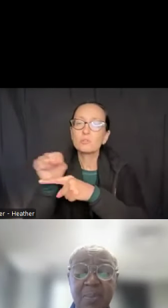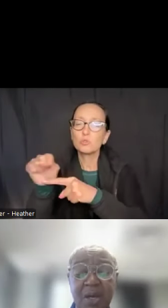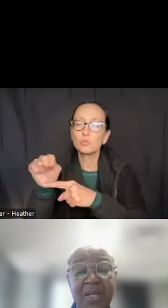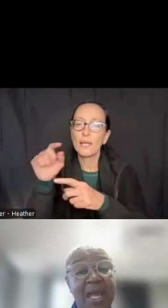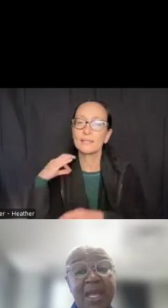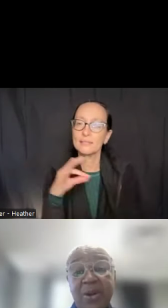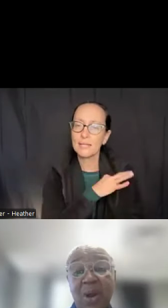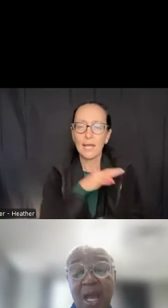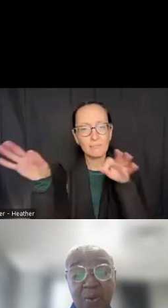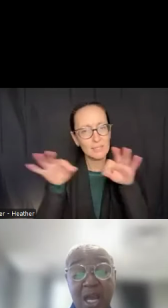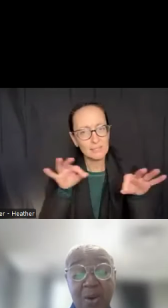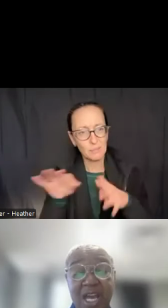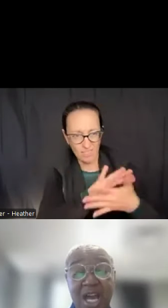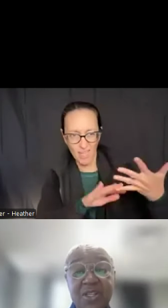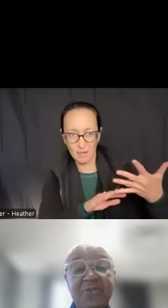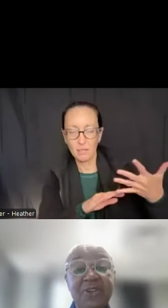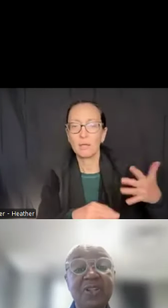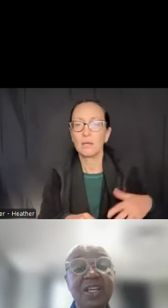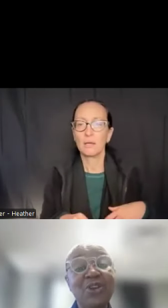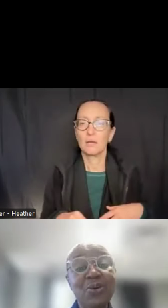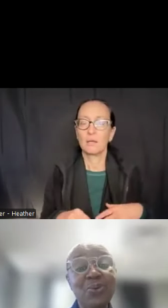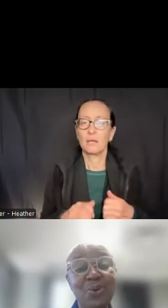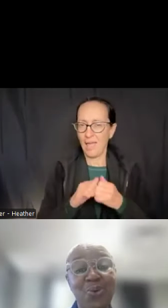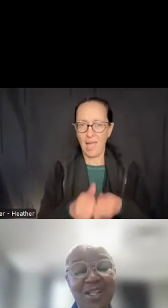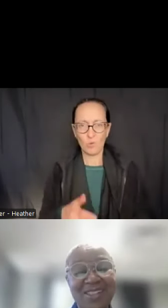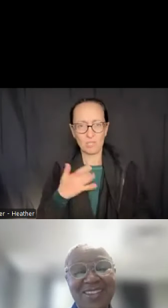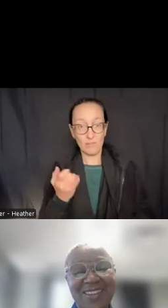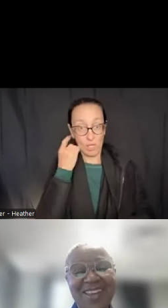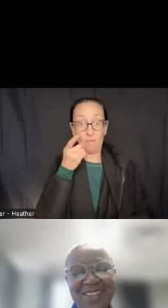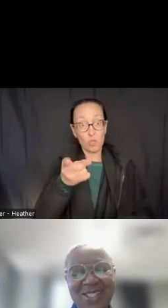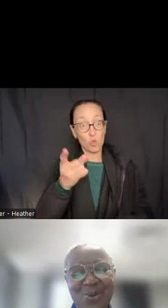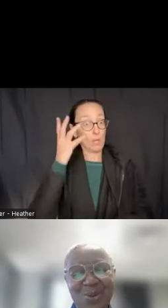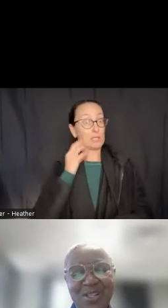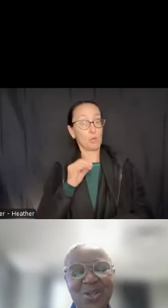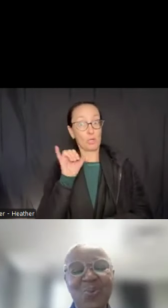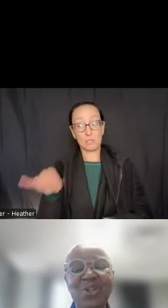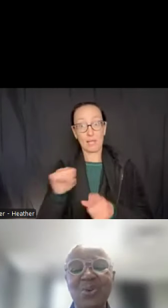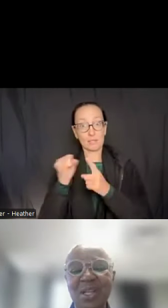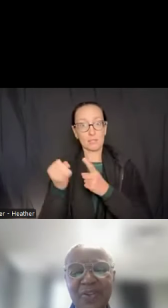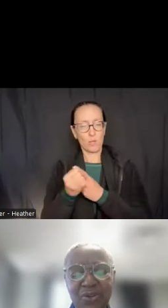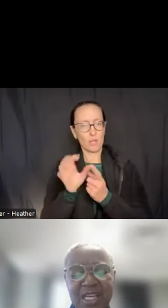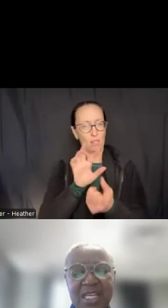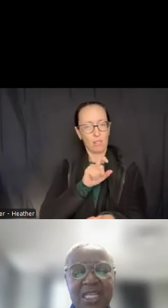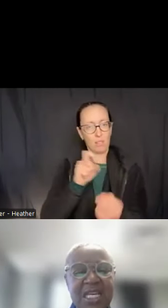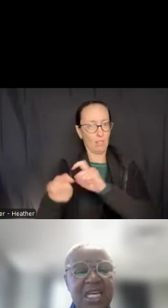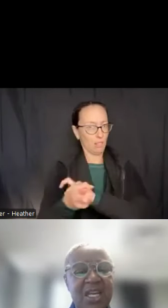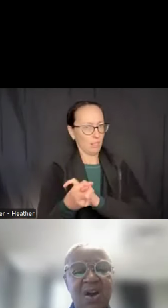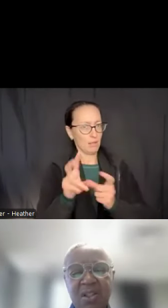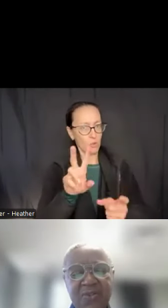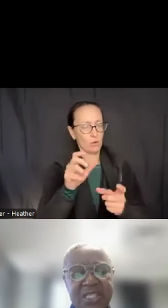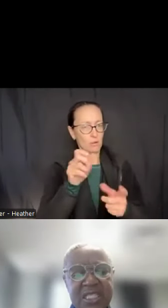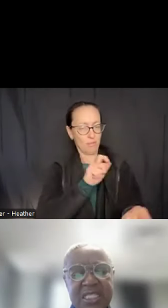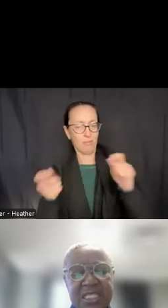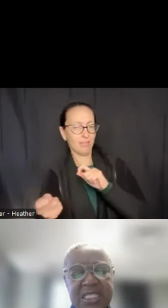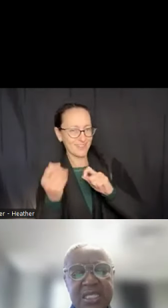things, about, how does it feel if you were the one in this situation? So we do a lot of training at all